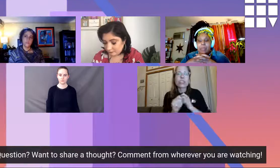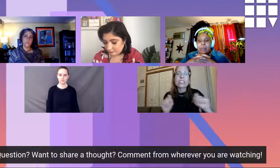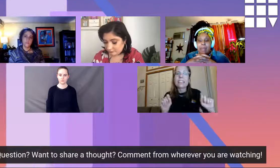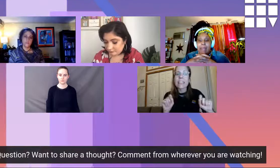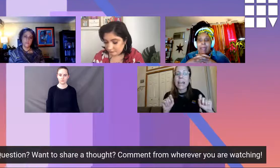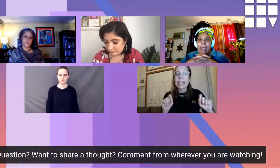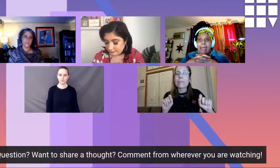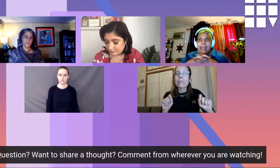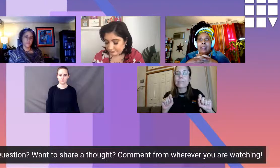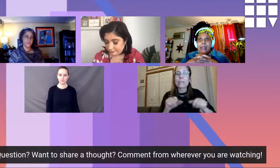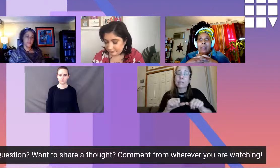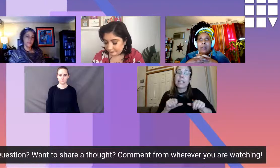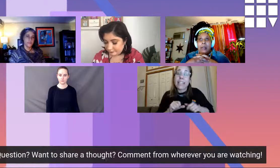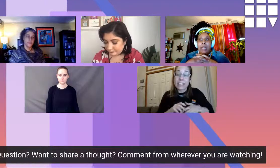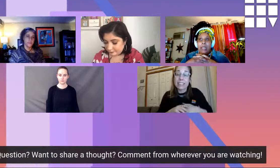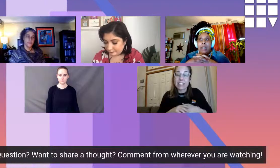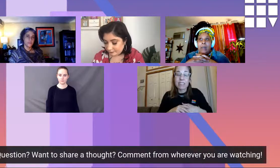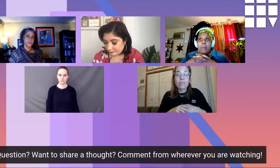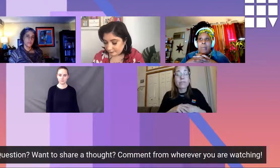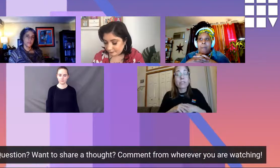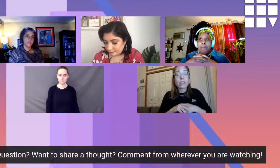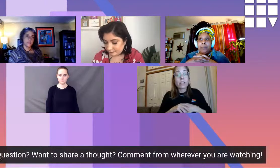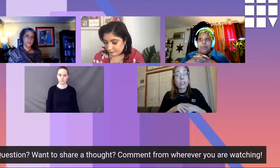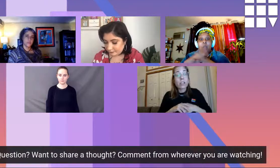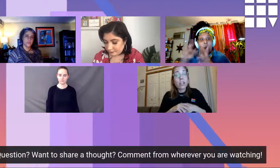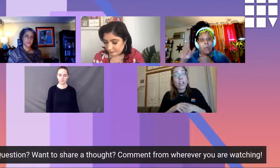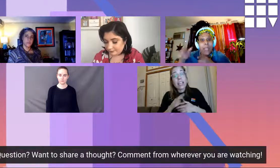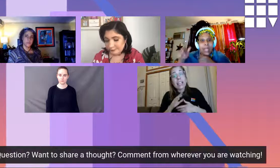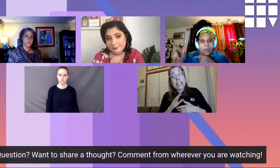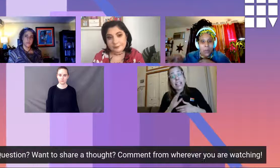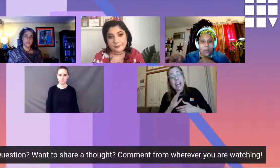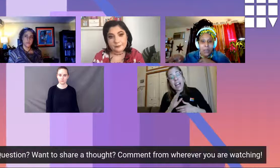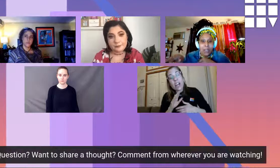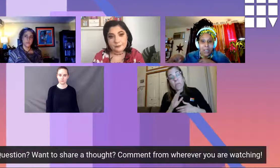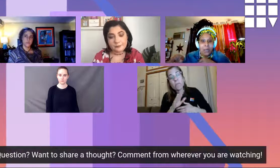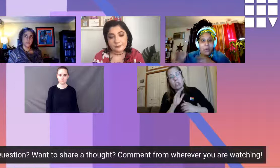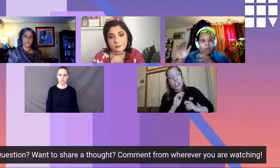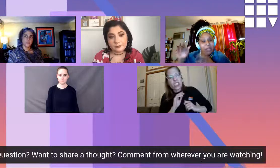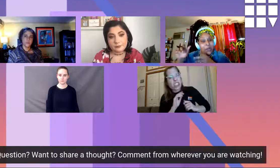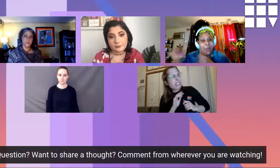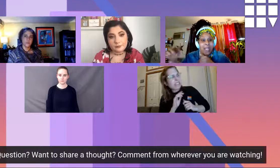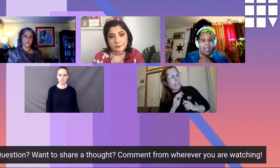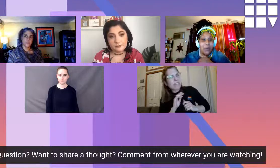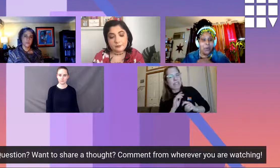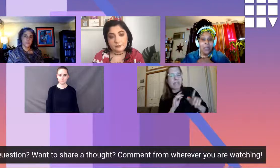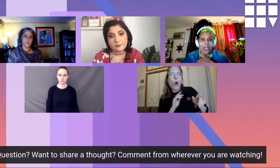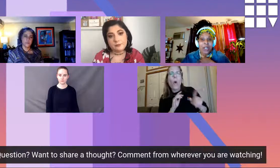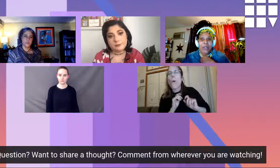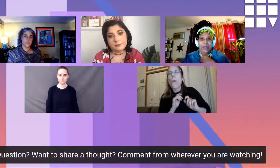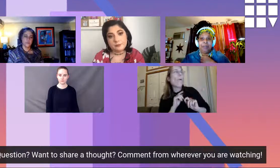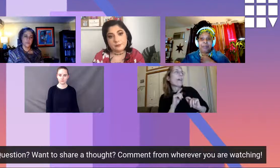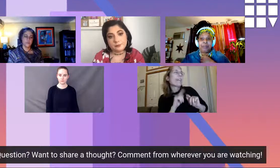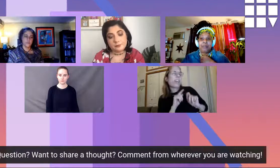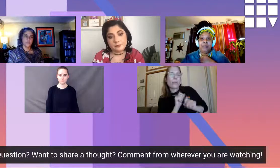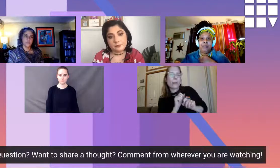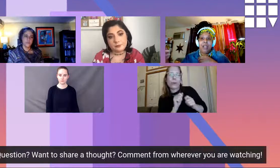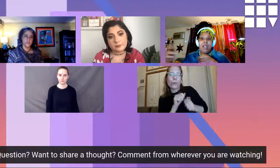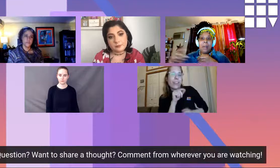The pushback has been, oh, we can't work with them, or, we can't work with